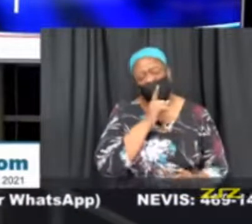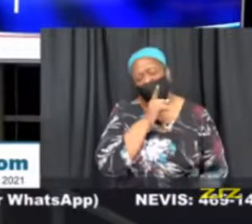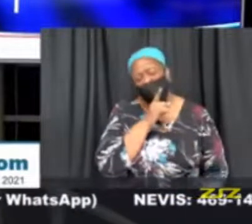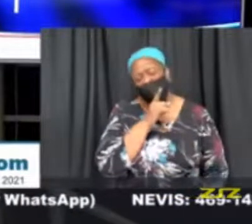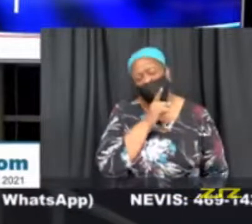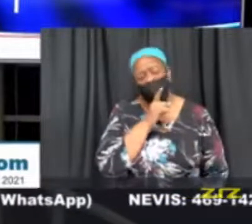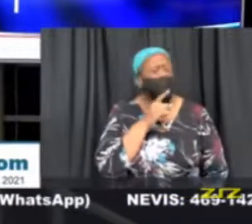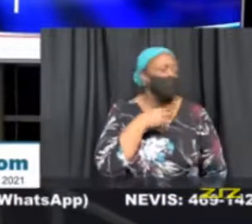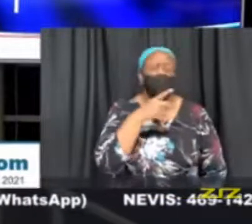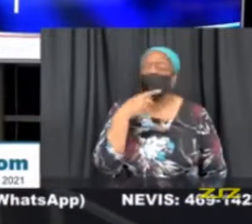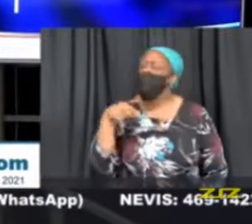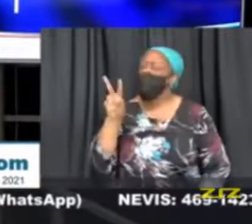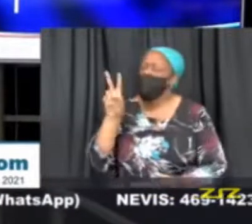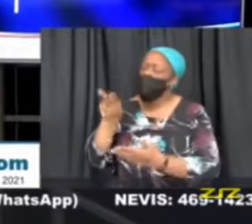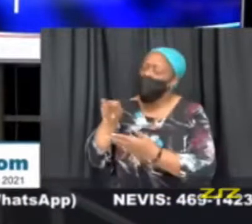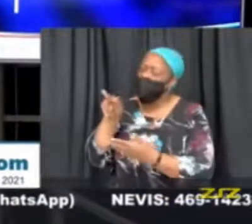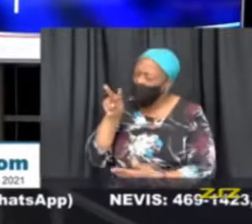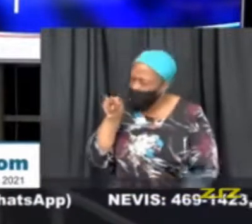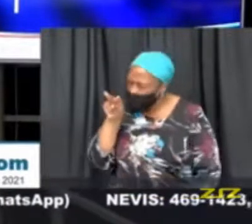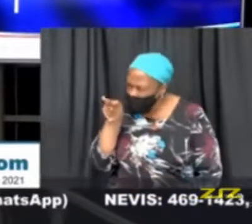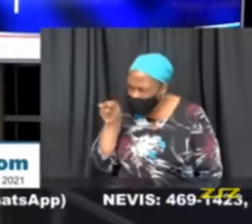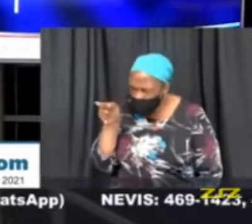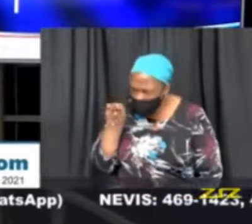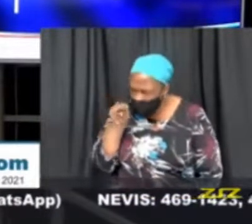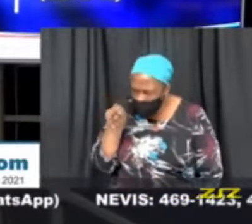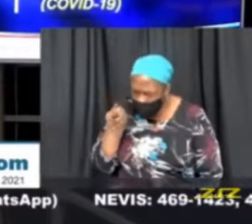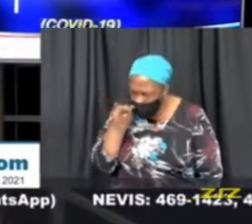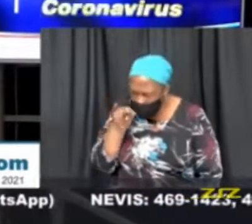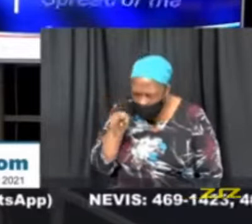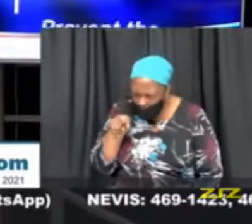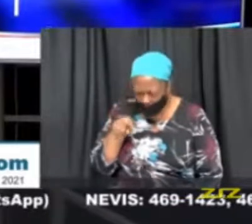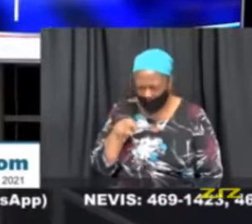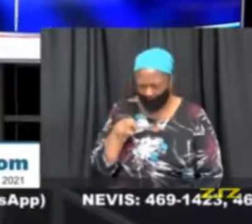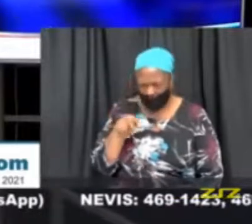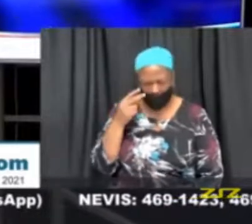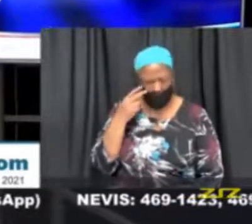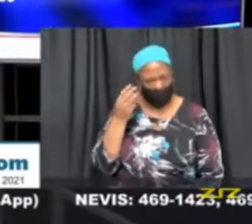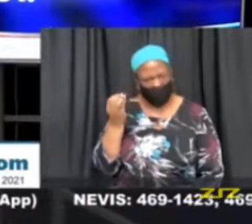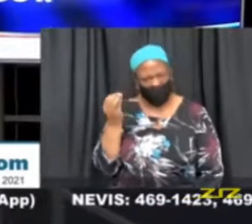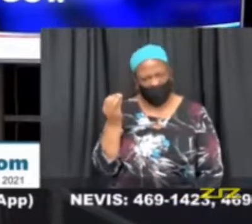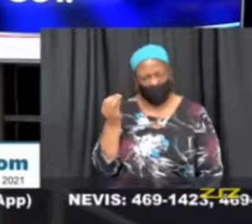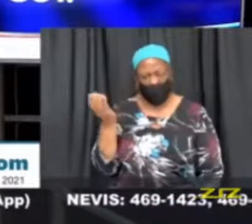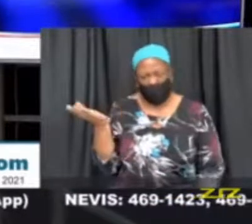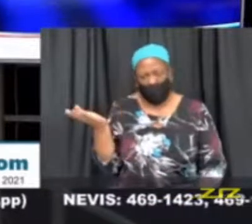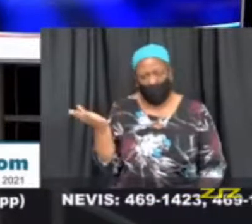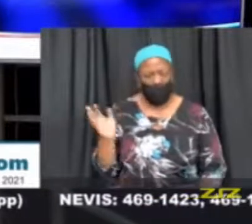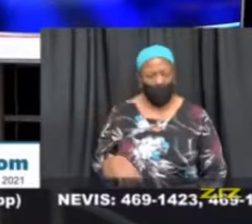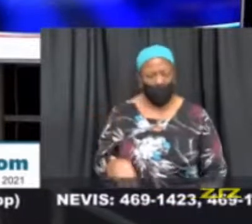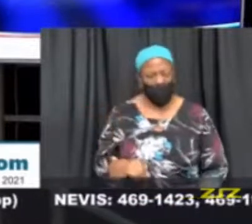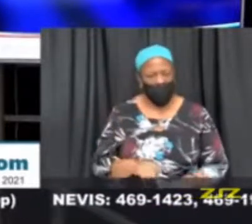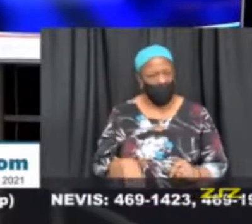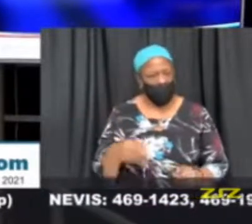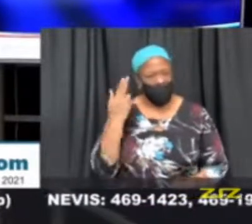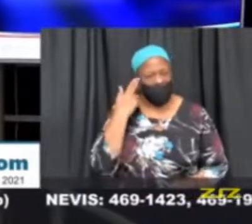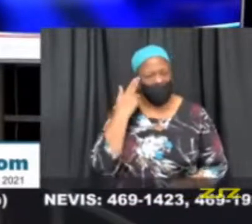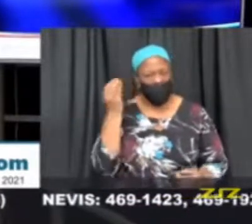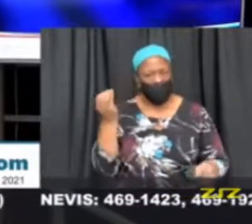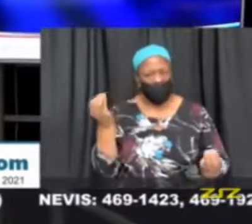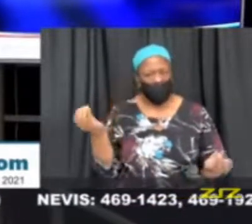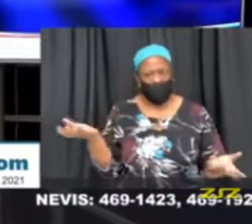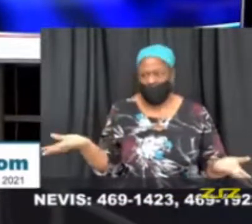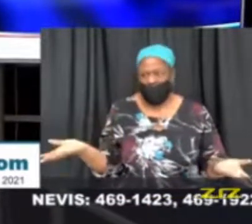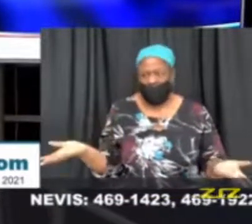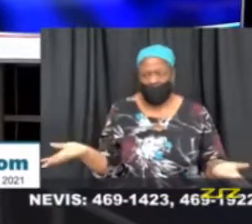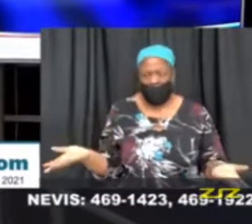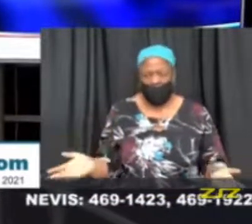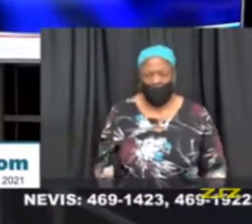CDC website. When you go to the CDC website, there is no such thing. Besides, I had not heard it anywhere in mainstream